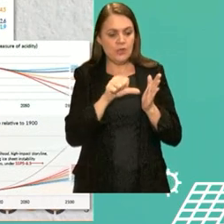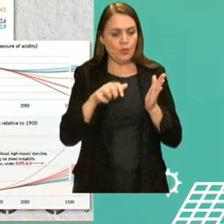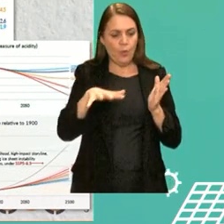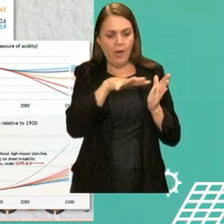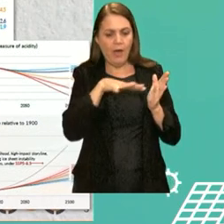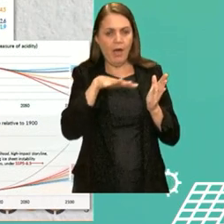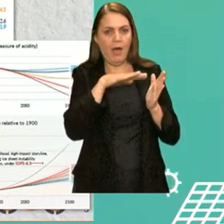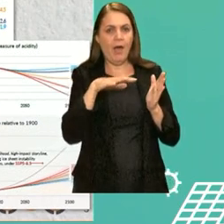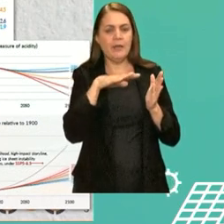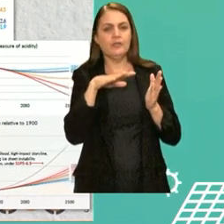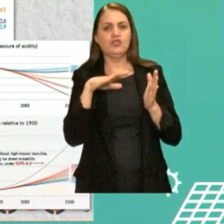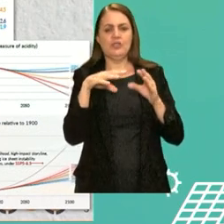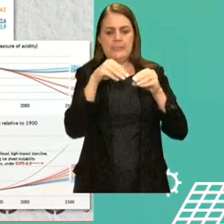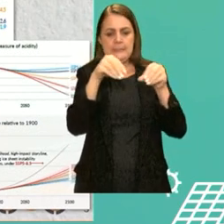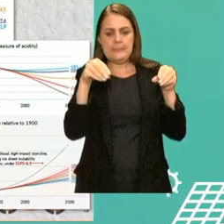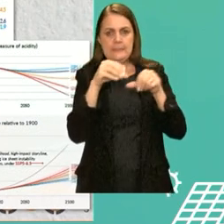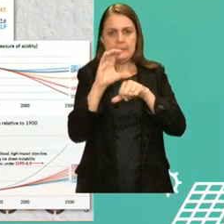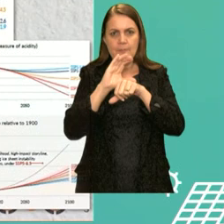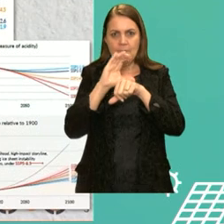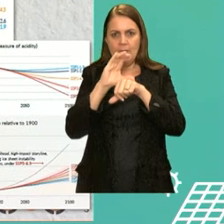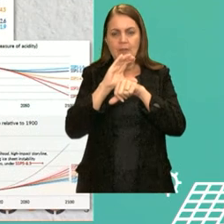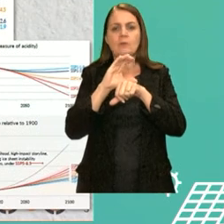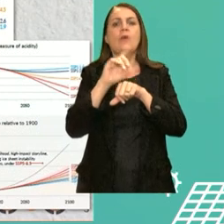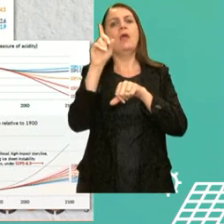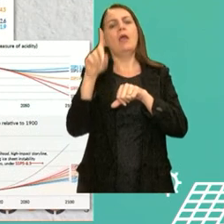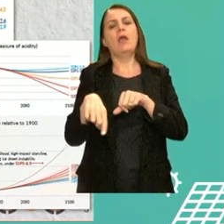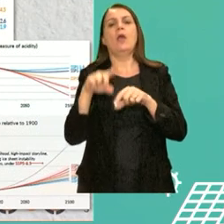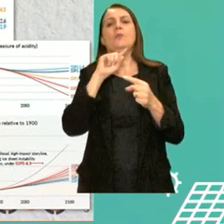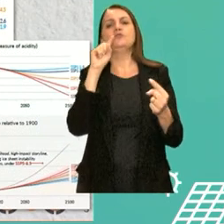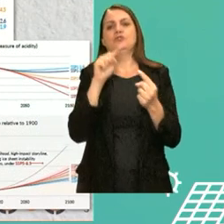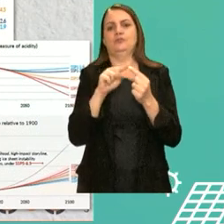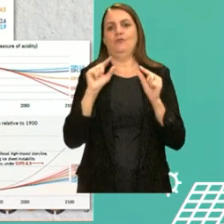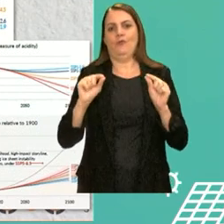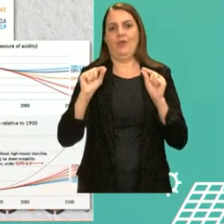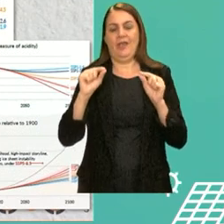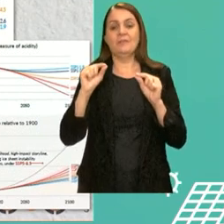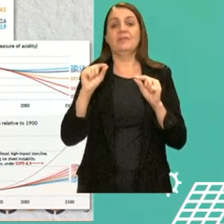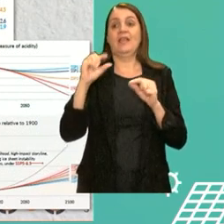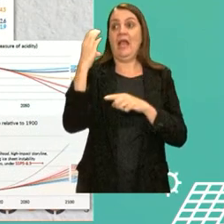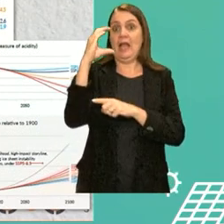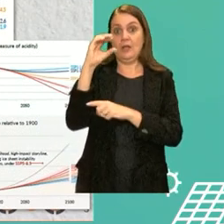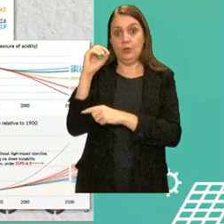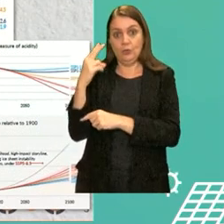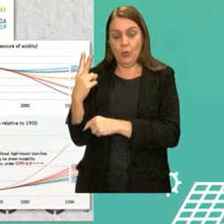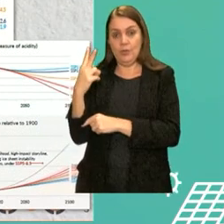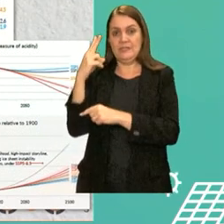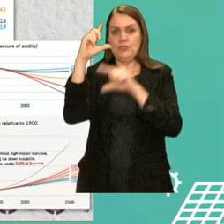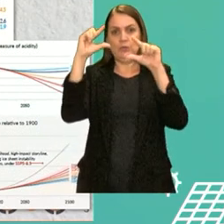as we see that our sector has a great challenge